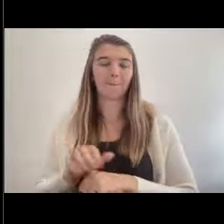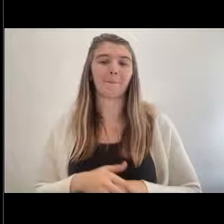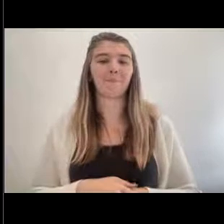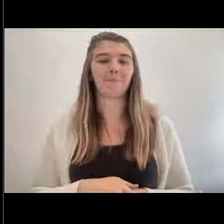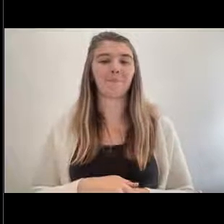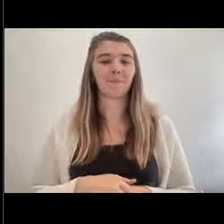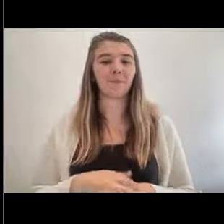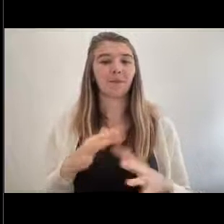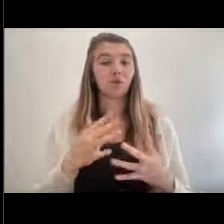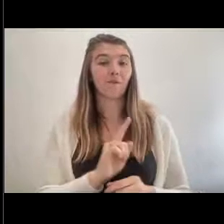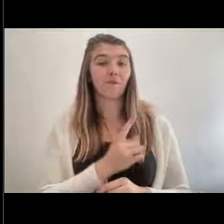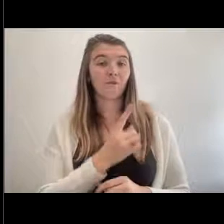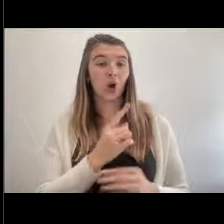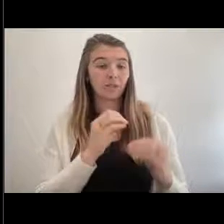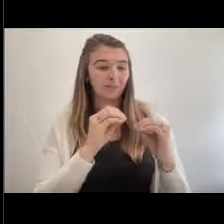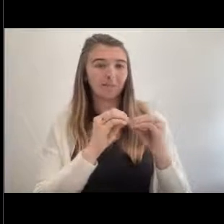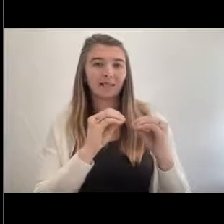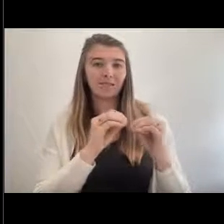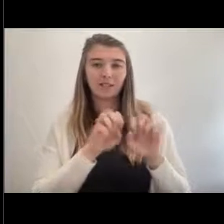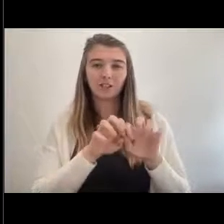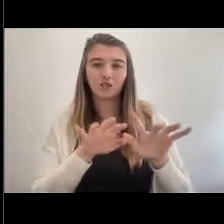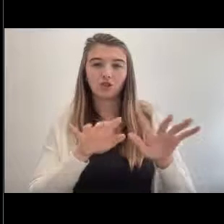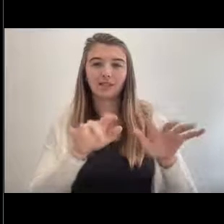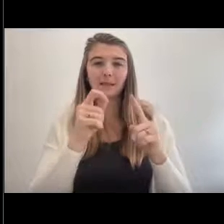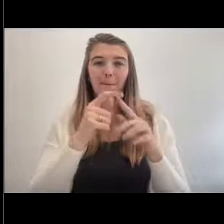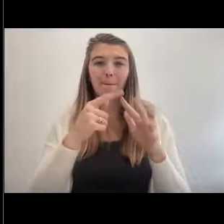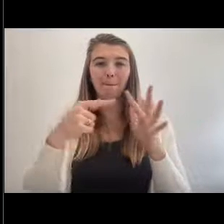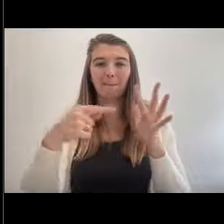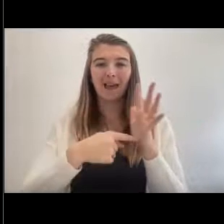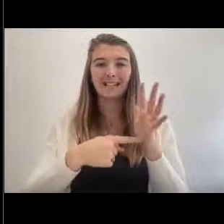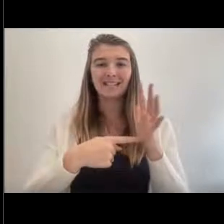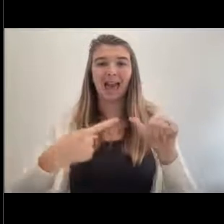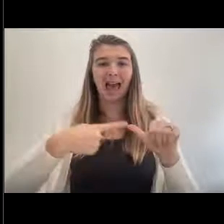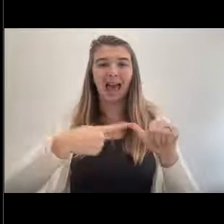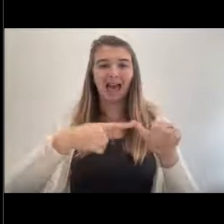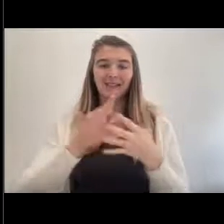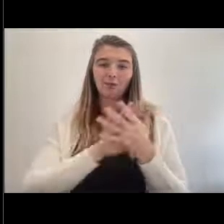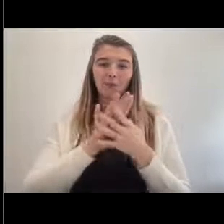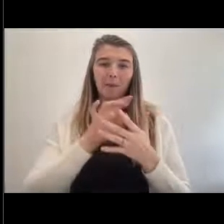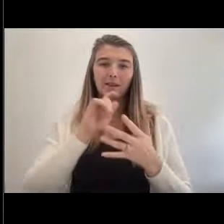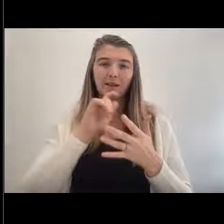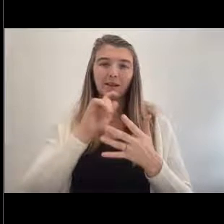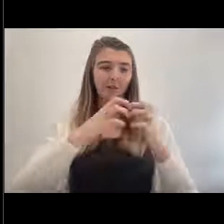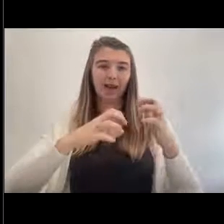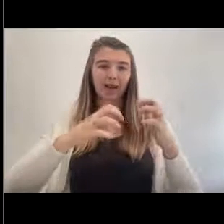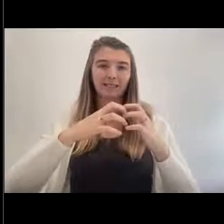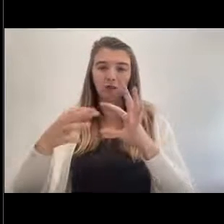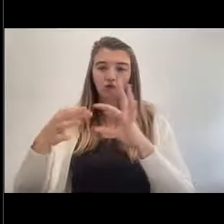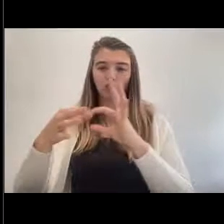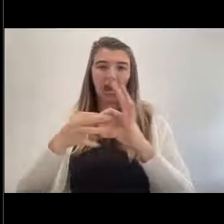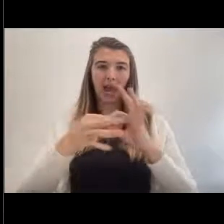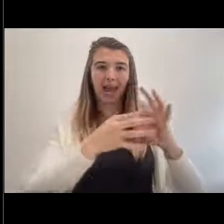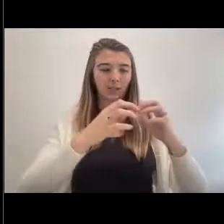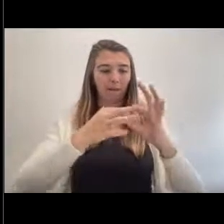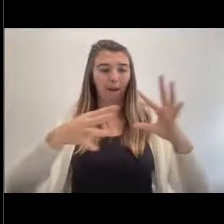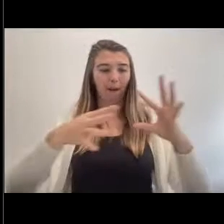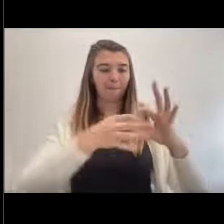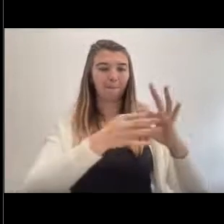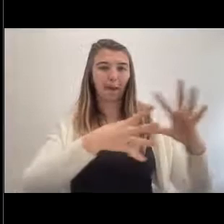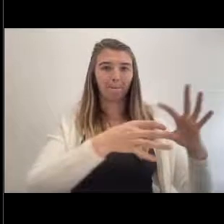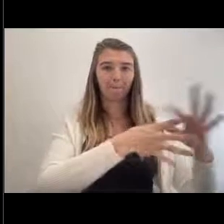a PETase, an esterase, or an enzyme that breaks down the long chains of PET into their subunits of MET or